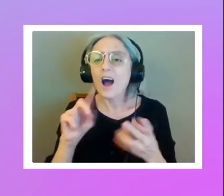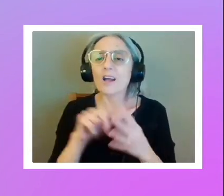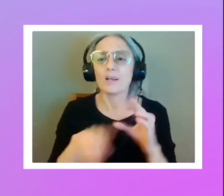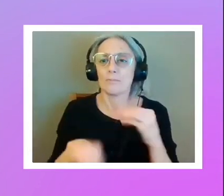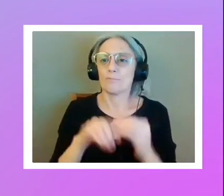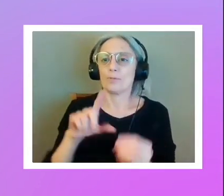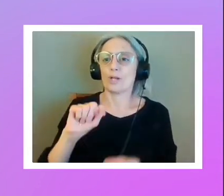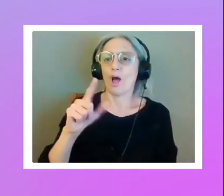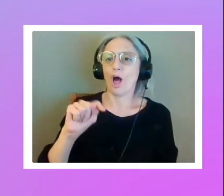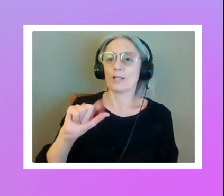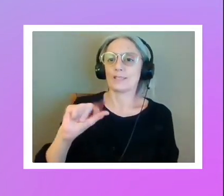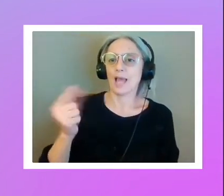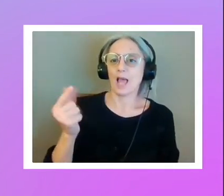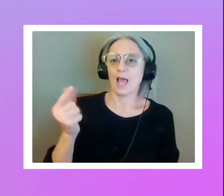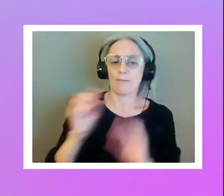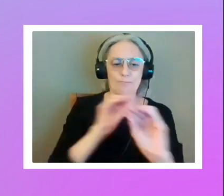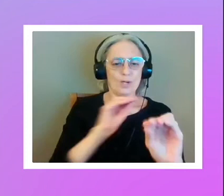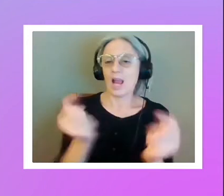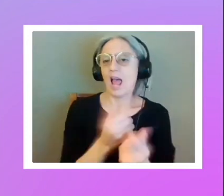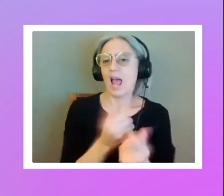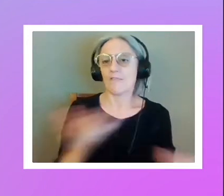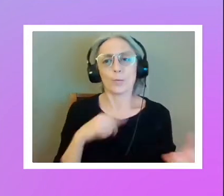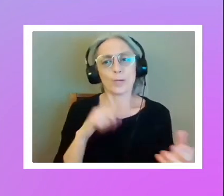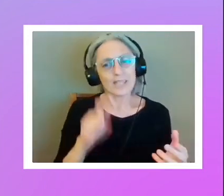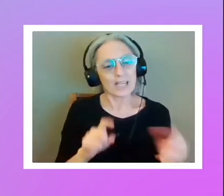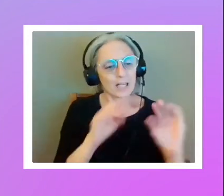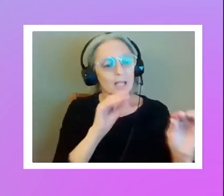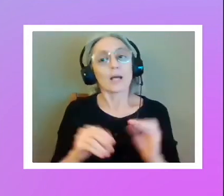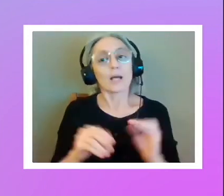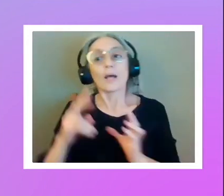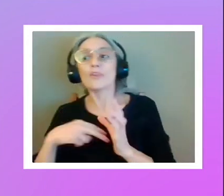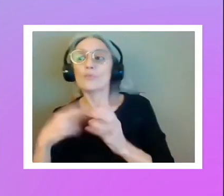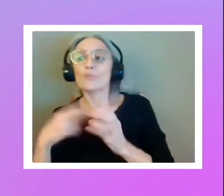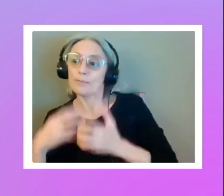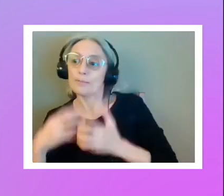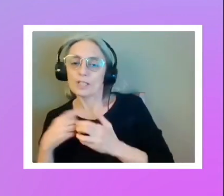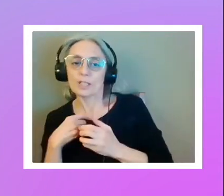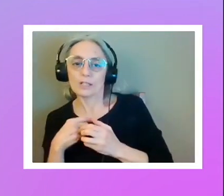everything. Let the reader determine